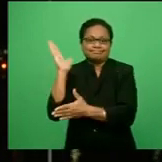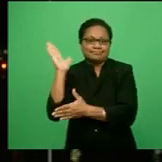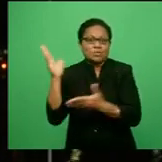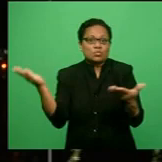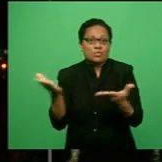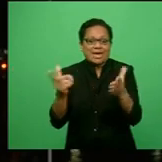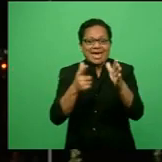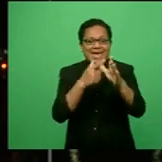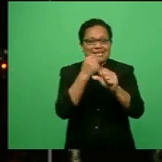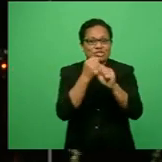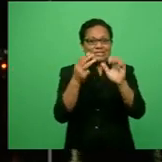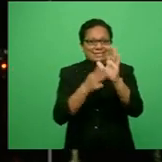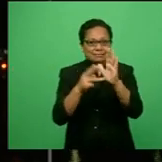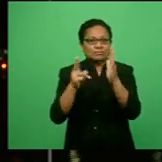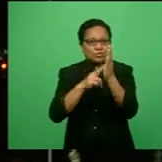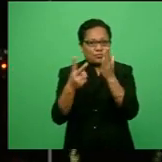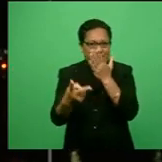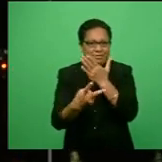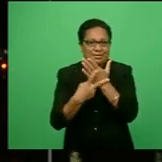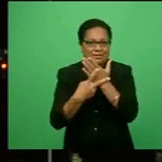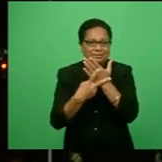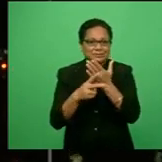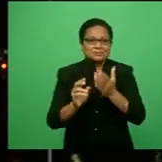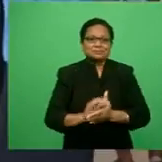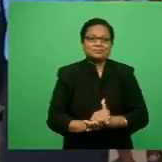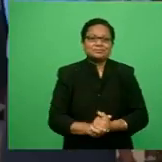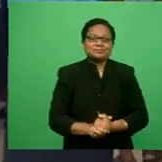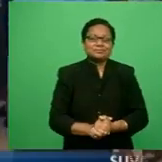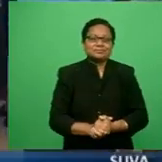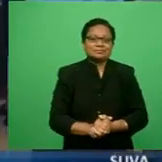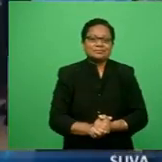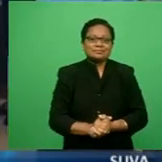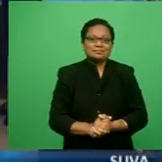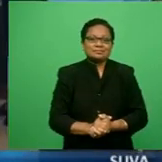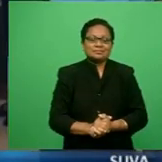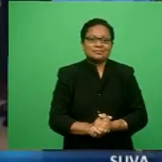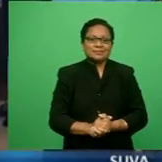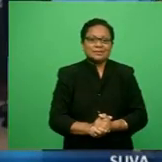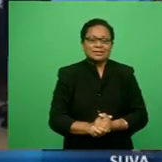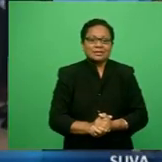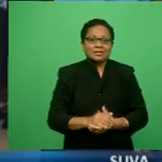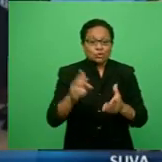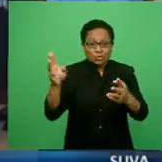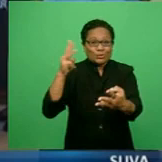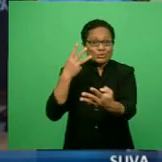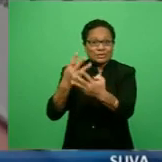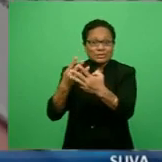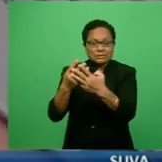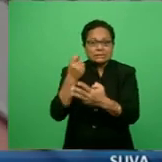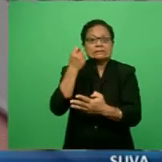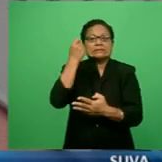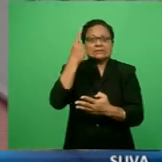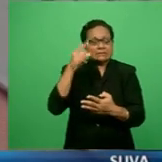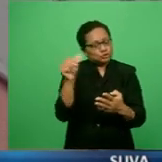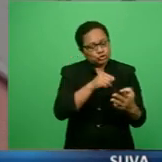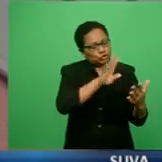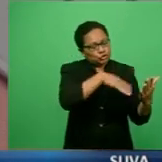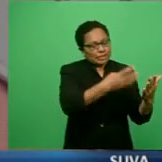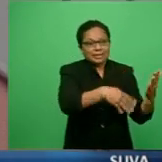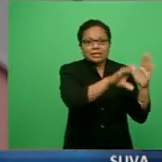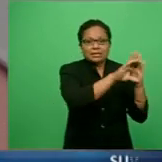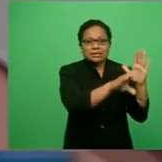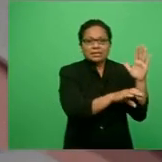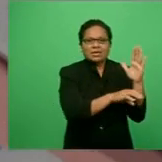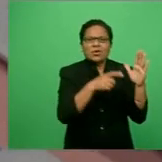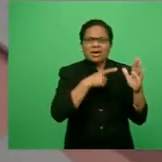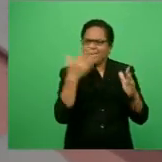meeting in November. Lina Rees reports. There was a realization for SODELPA to review its constitution when the party